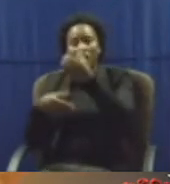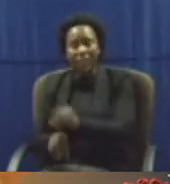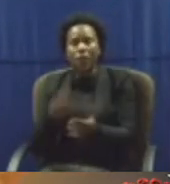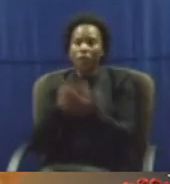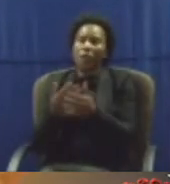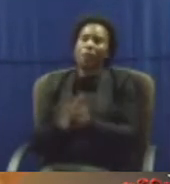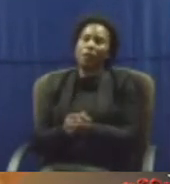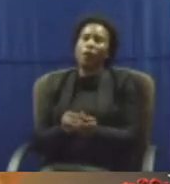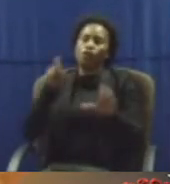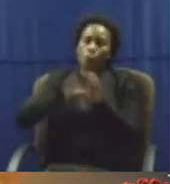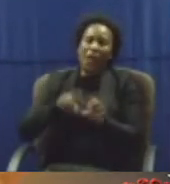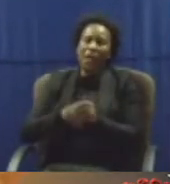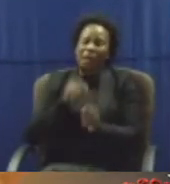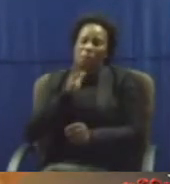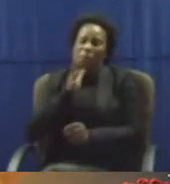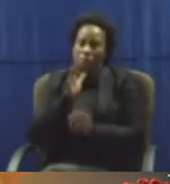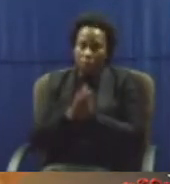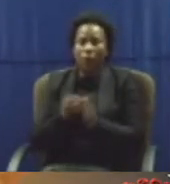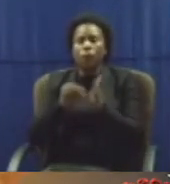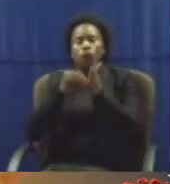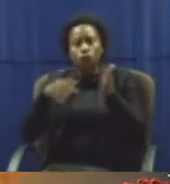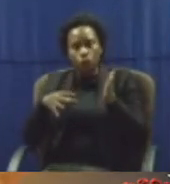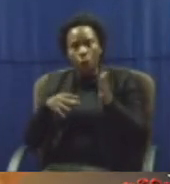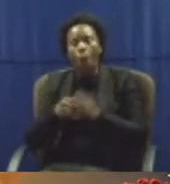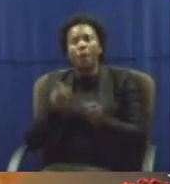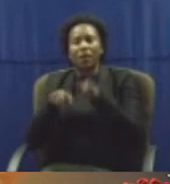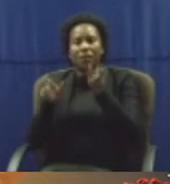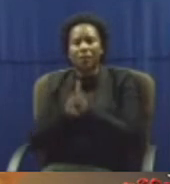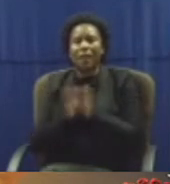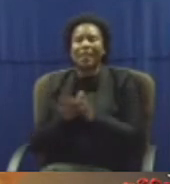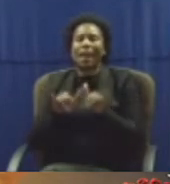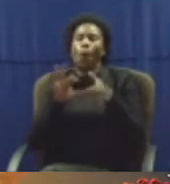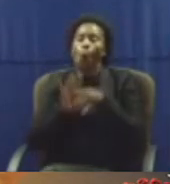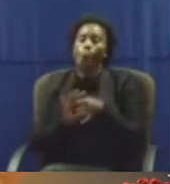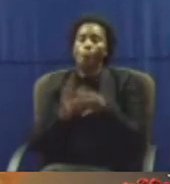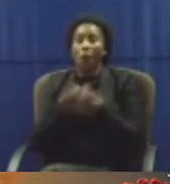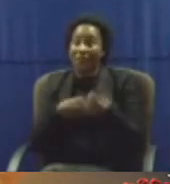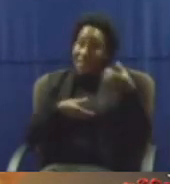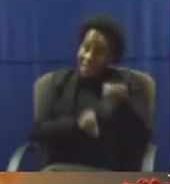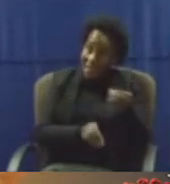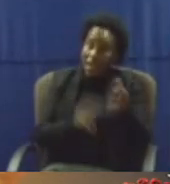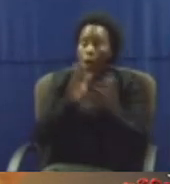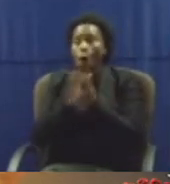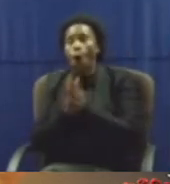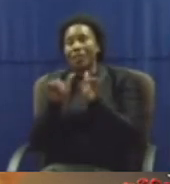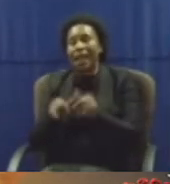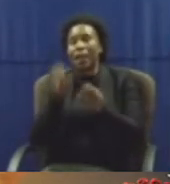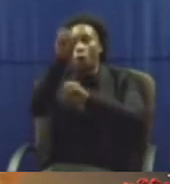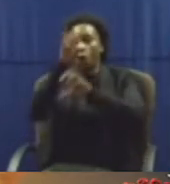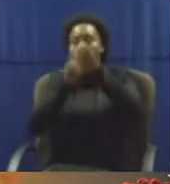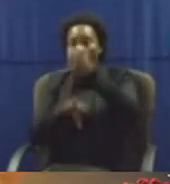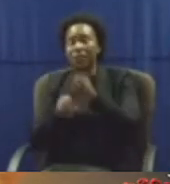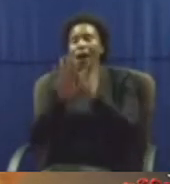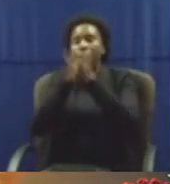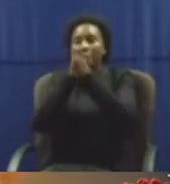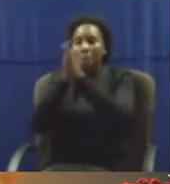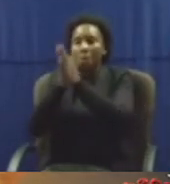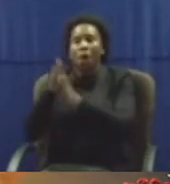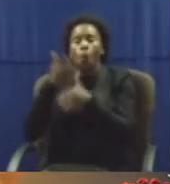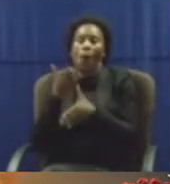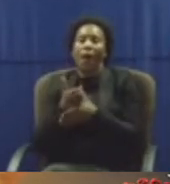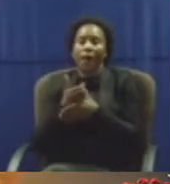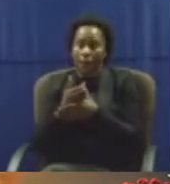sitting at home or standing at robots looking for work. When the ANC education system is done with you, you may be part of the 7 in every 10 young